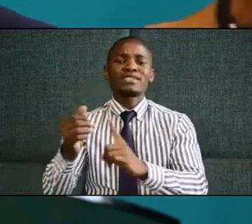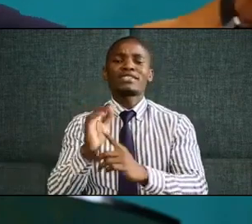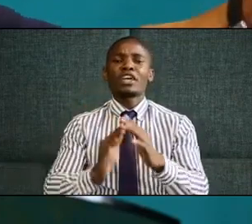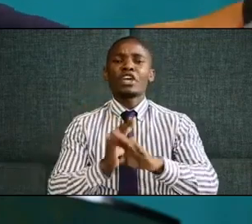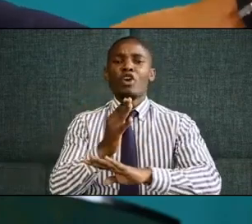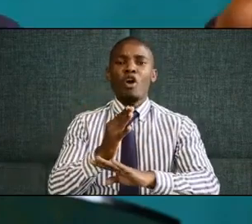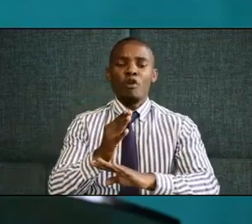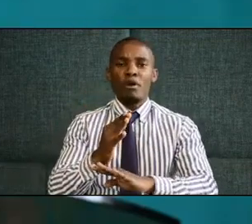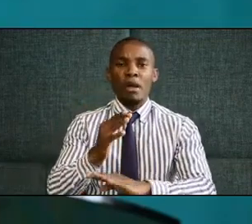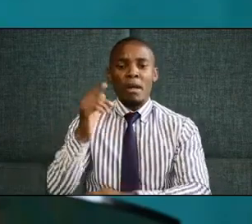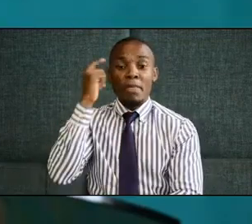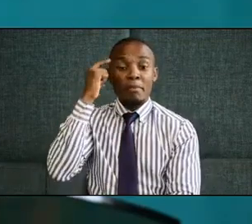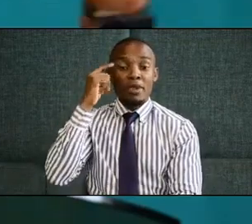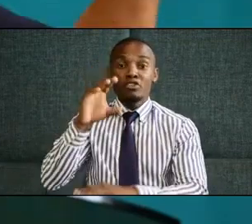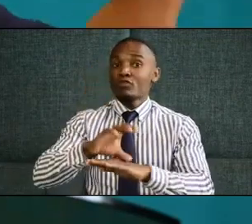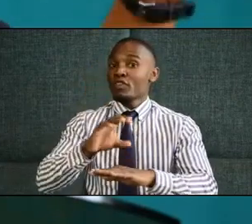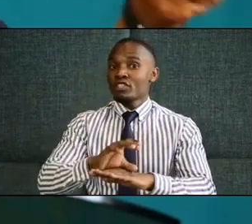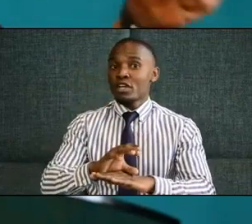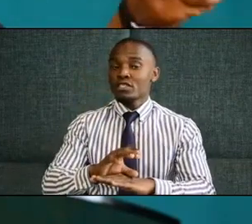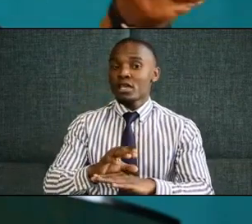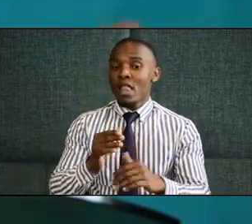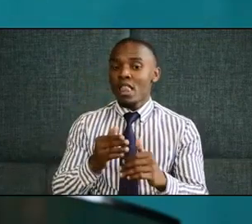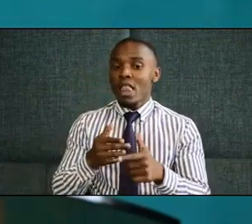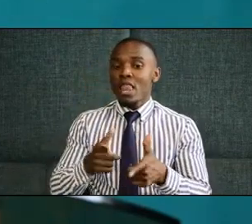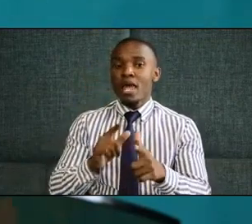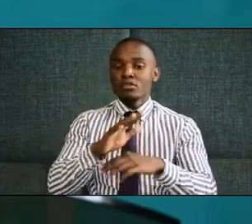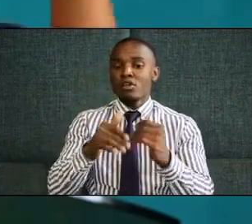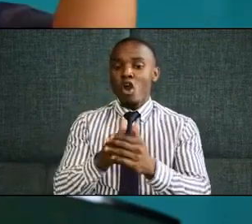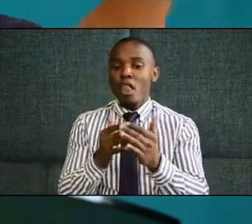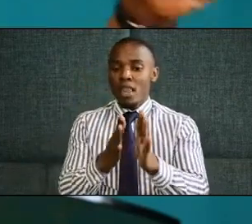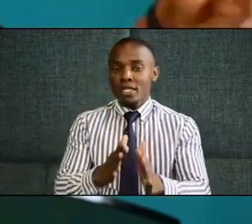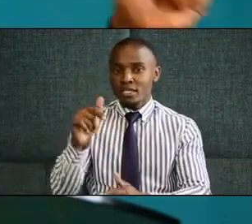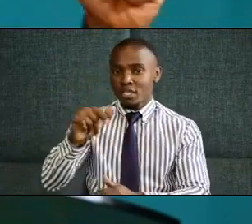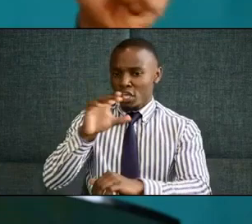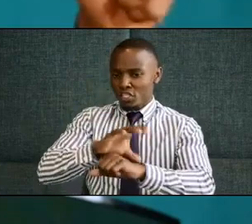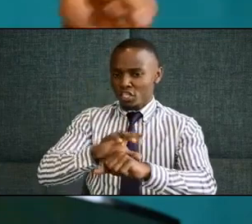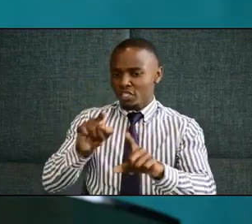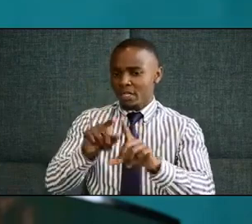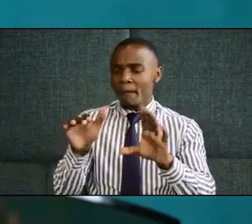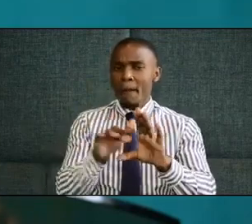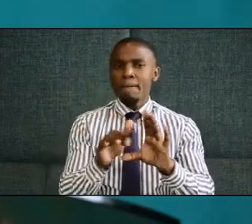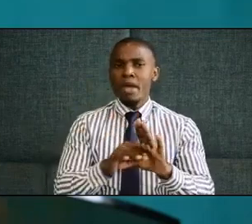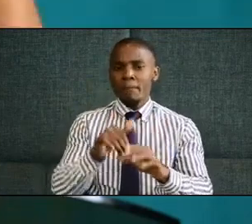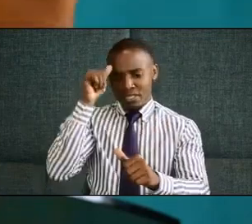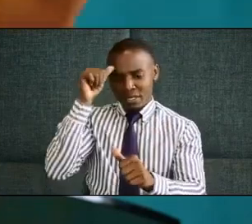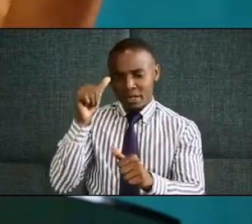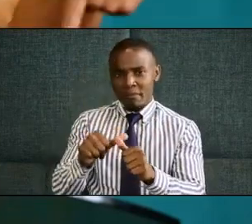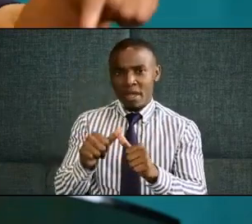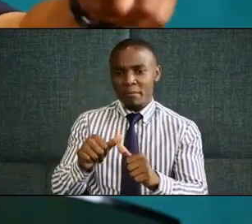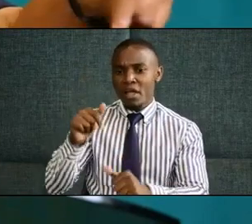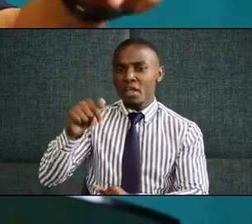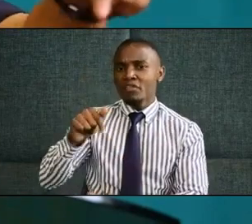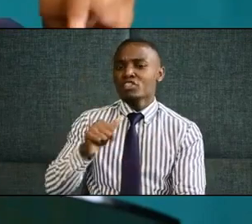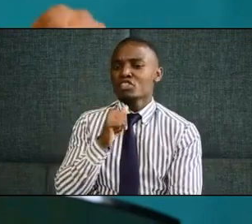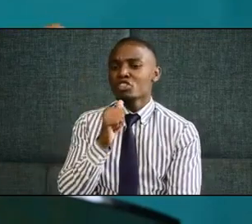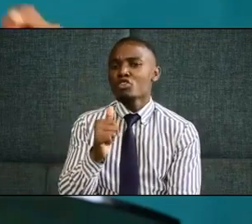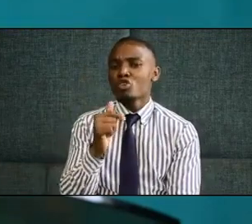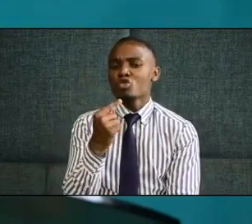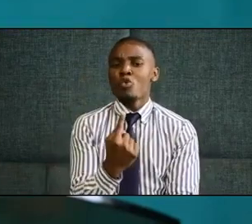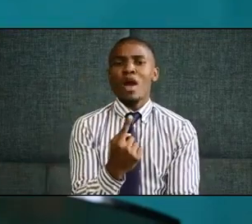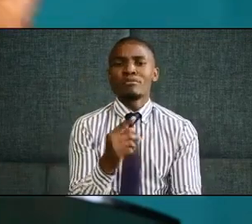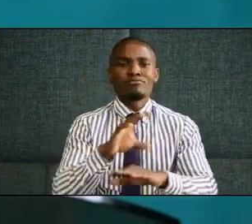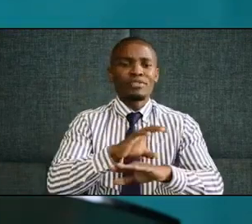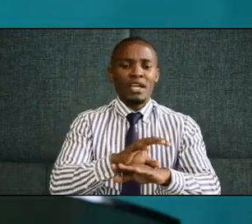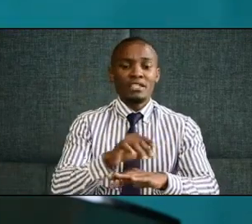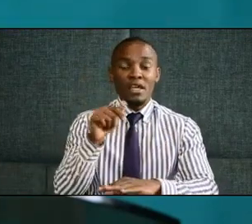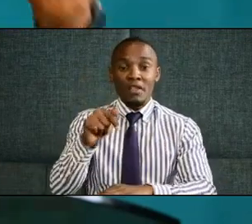moral grains of the church, let the leaders of the church, let the members of the church remember, this is not one of the churches.